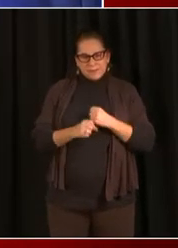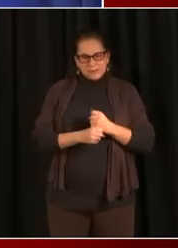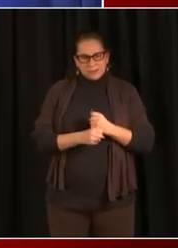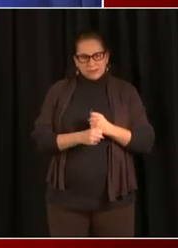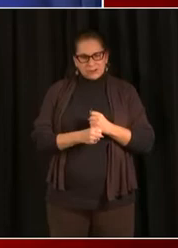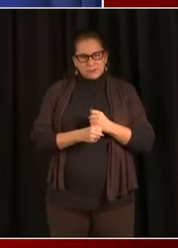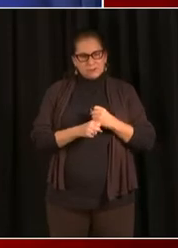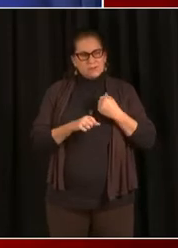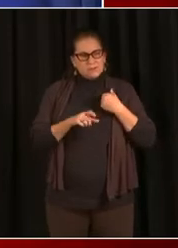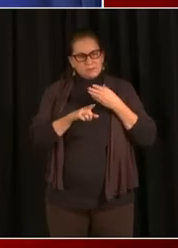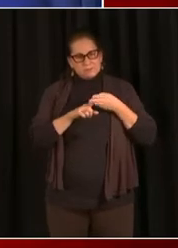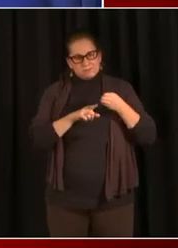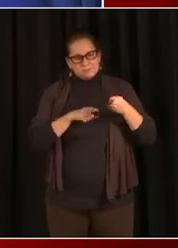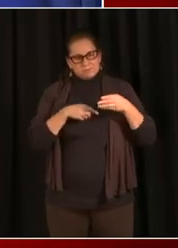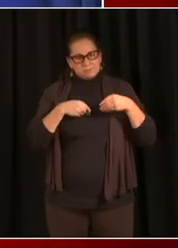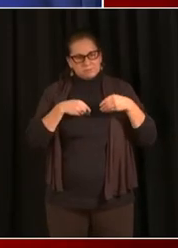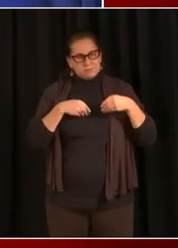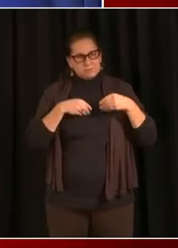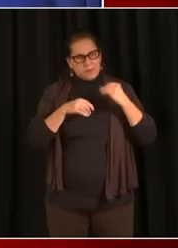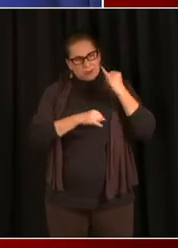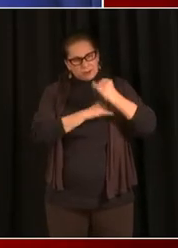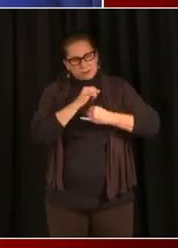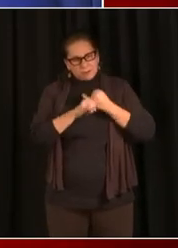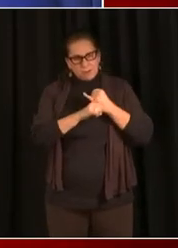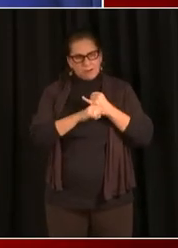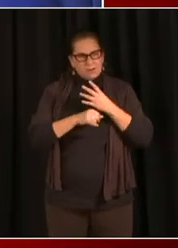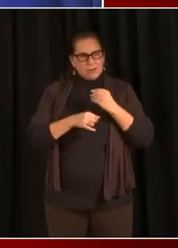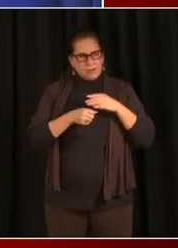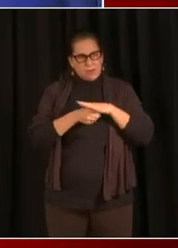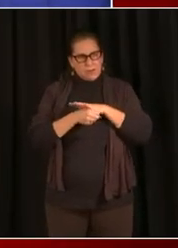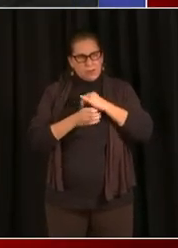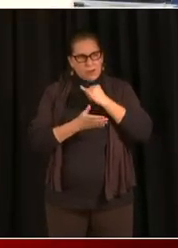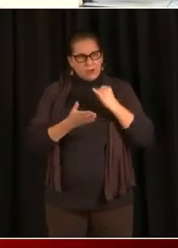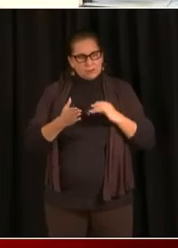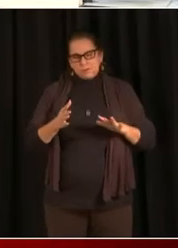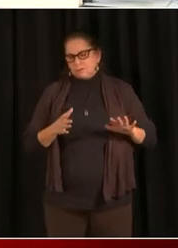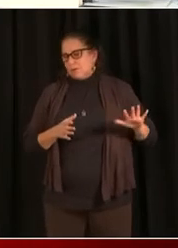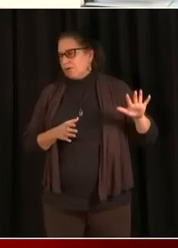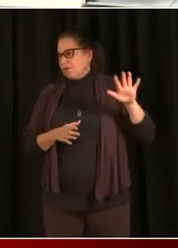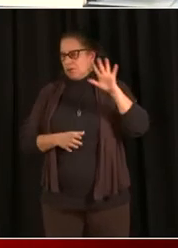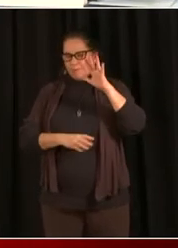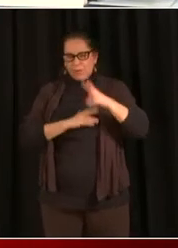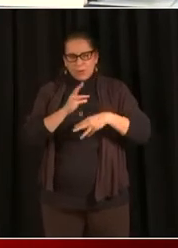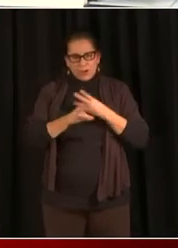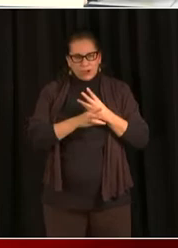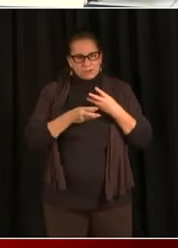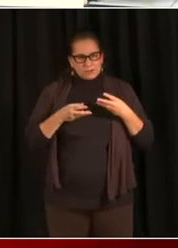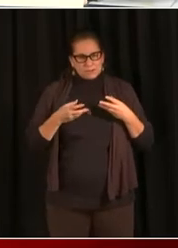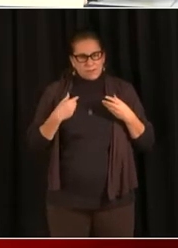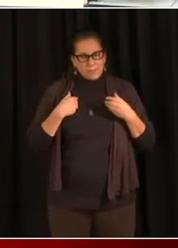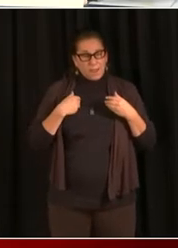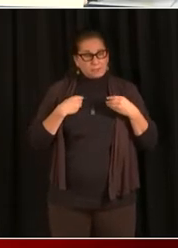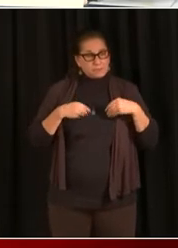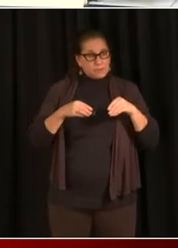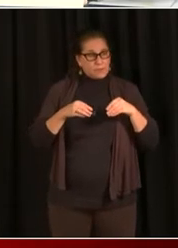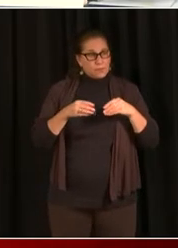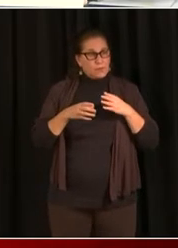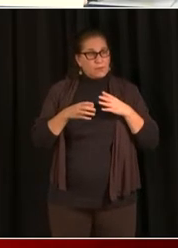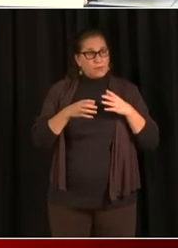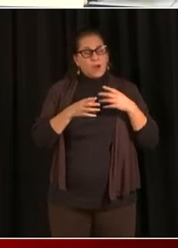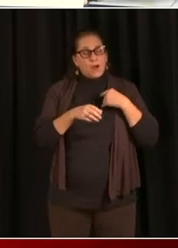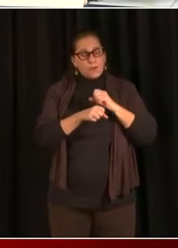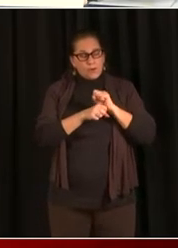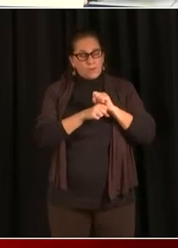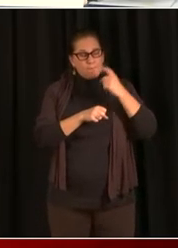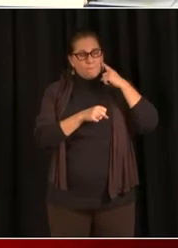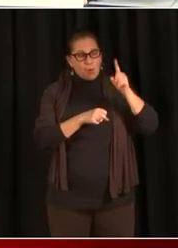and national artists from all over the world. So at this point, we've worked with about 600 artists from